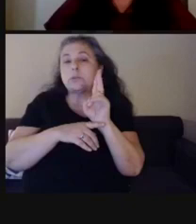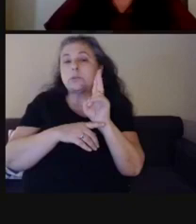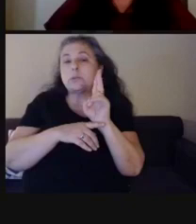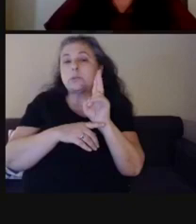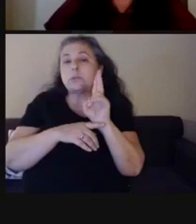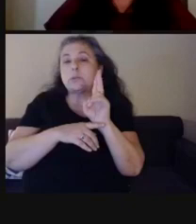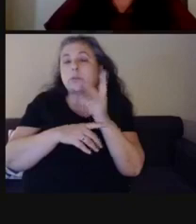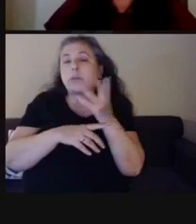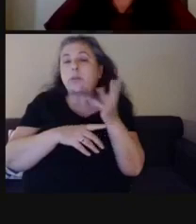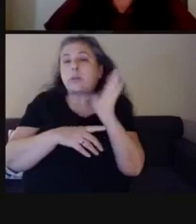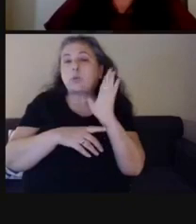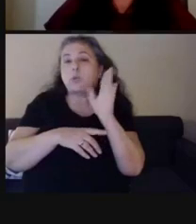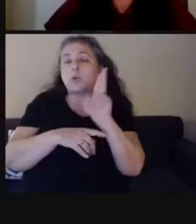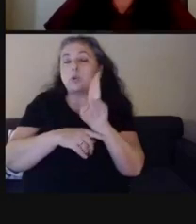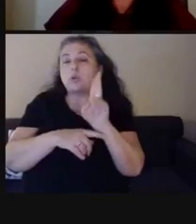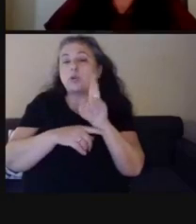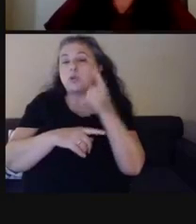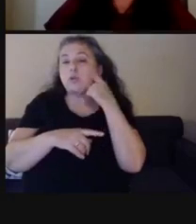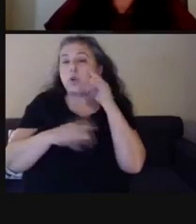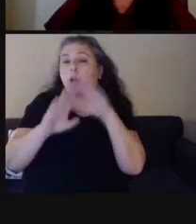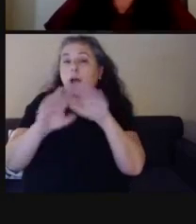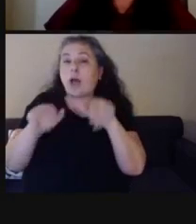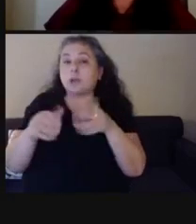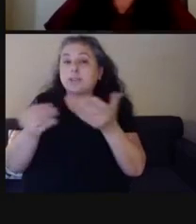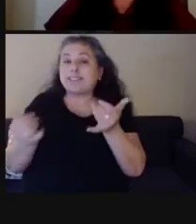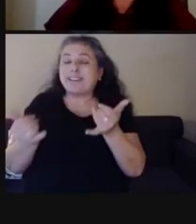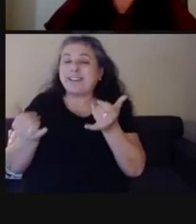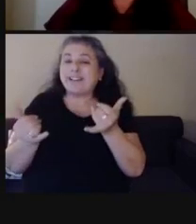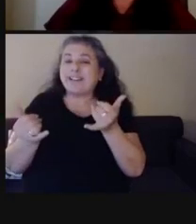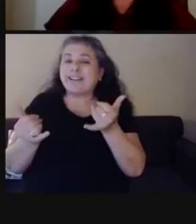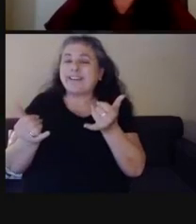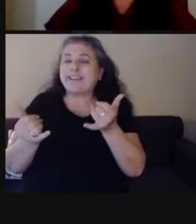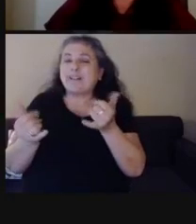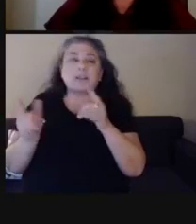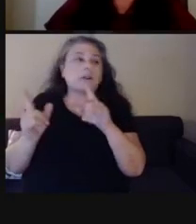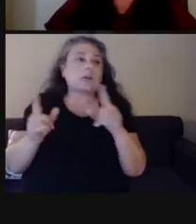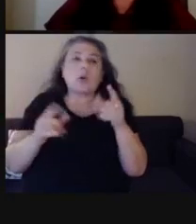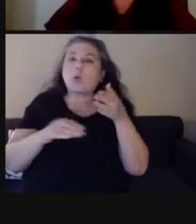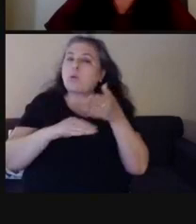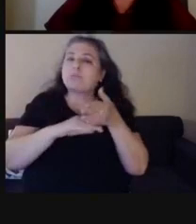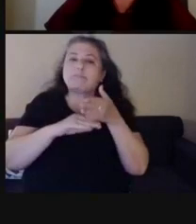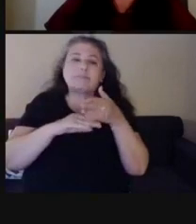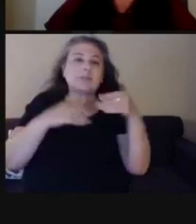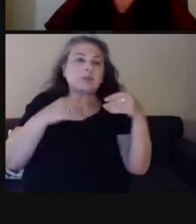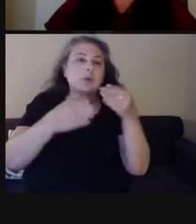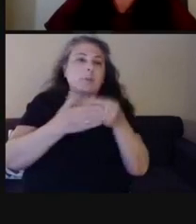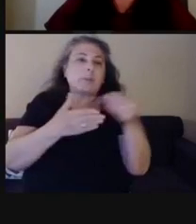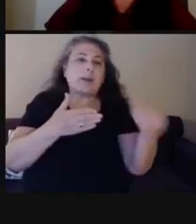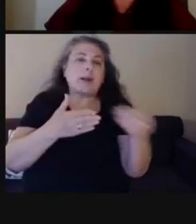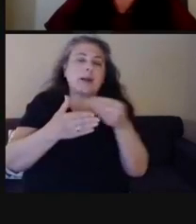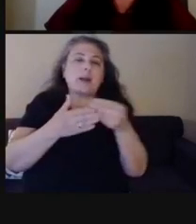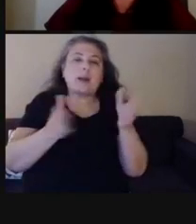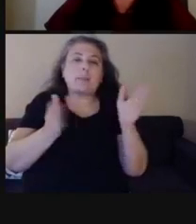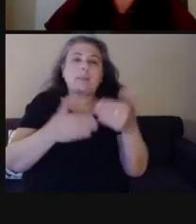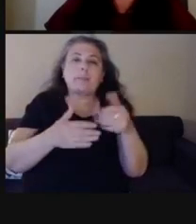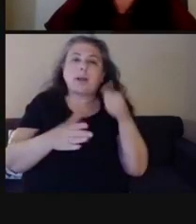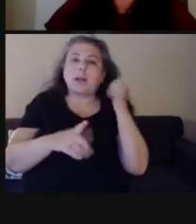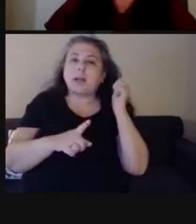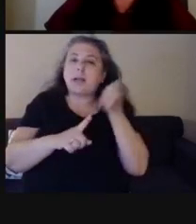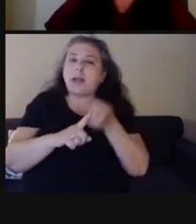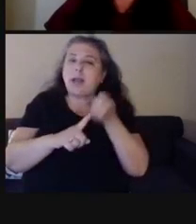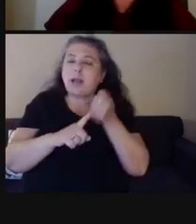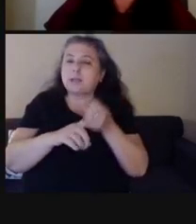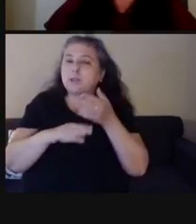material that you would use for a house today. They weren't just, you know, you go to the hardware store and you buy a package of nails and some